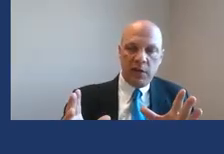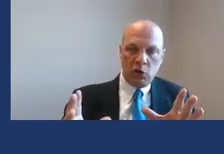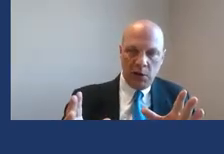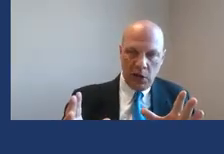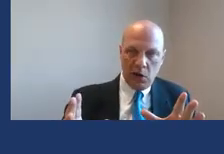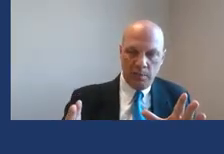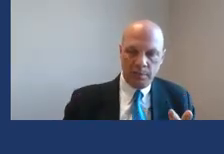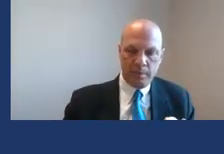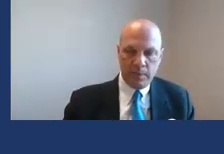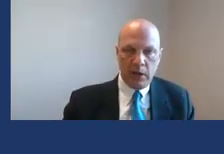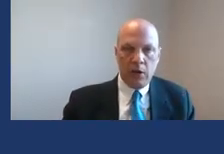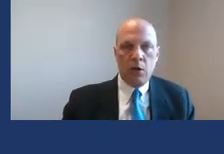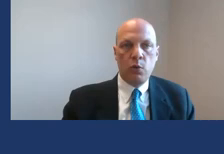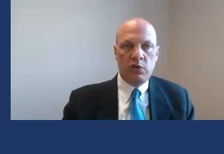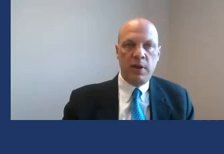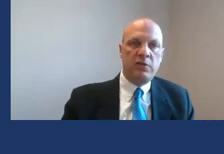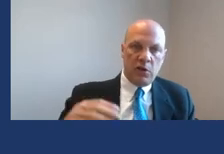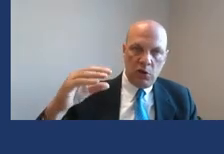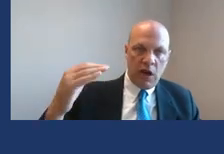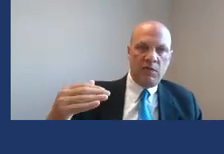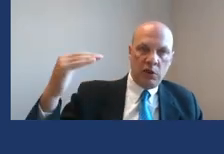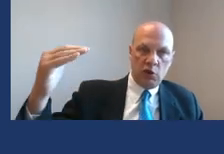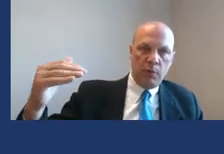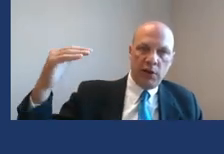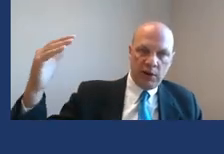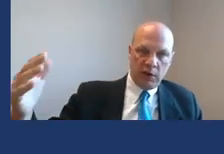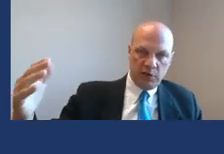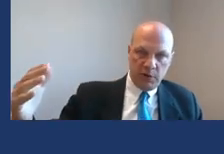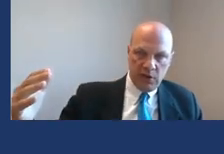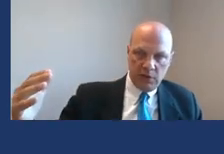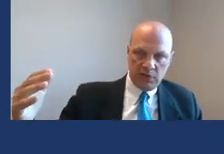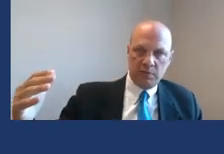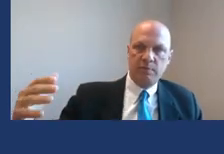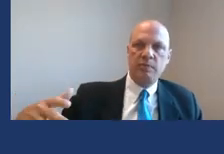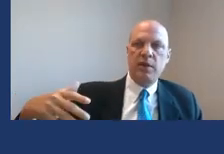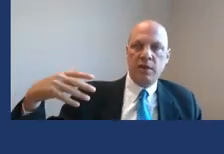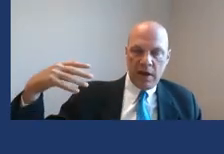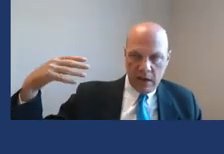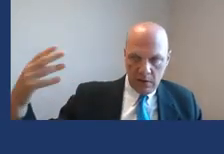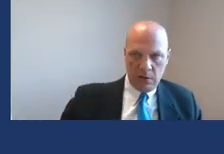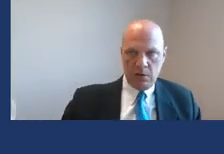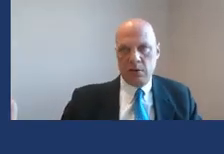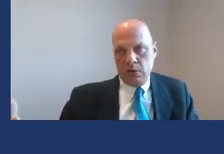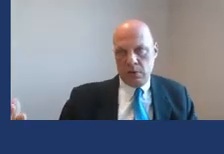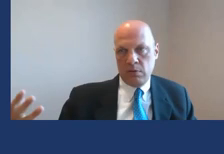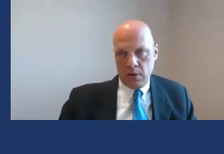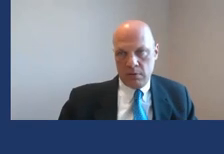And you have to be terminally ill, which means you have an incurable and irreversible disease that